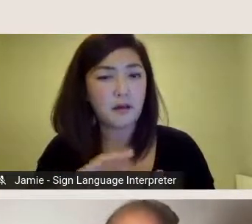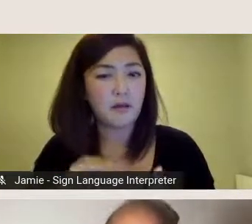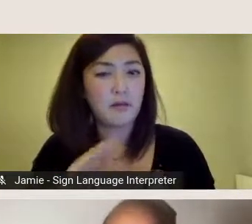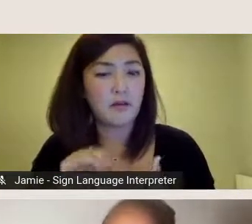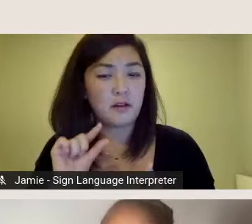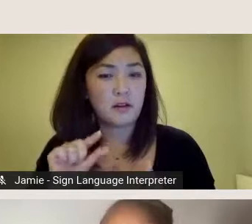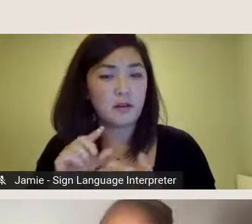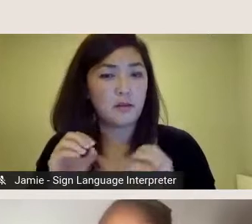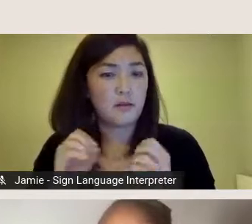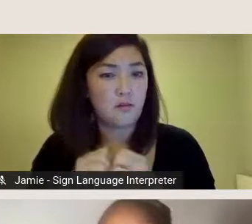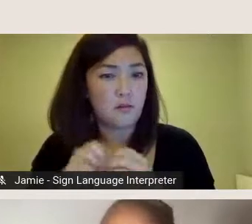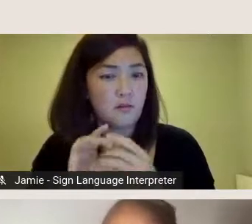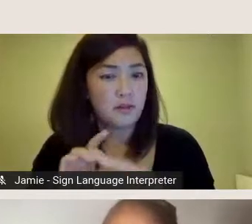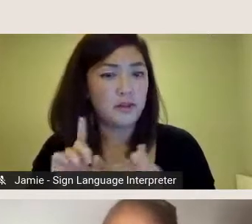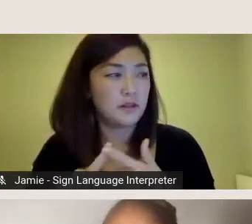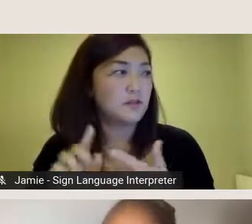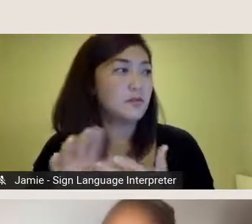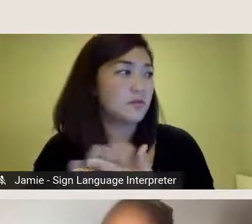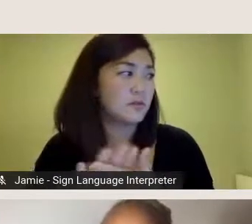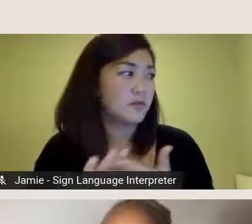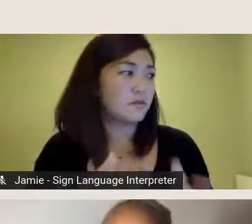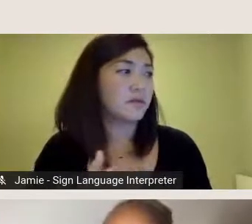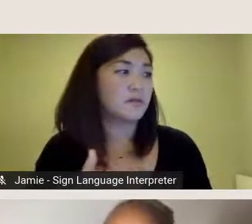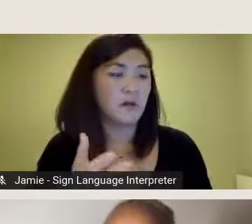fairly represented.